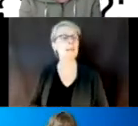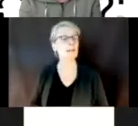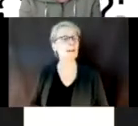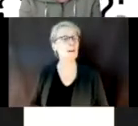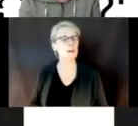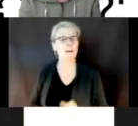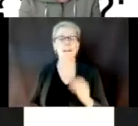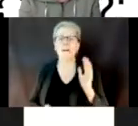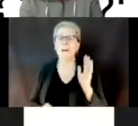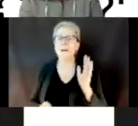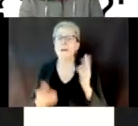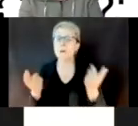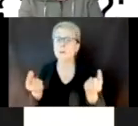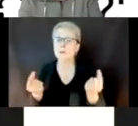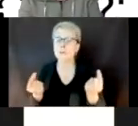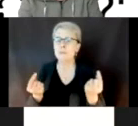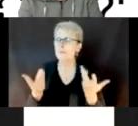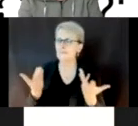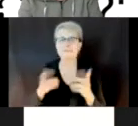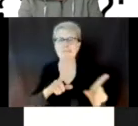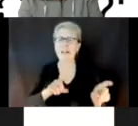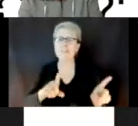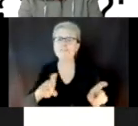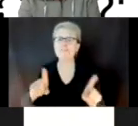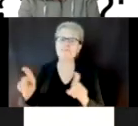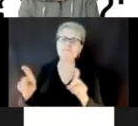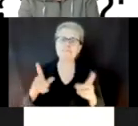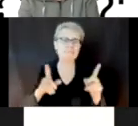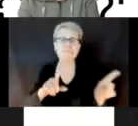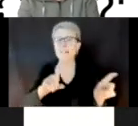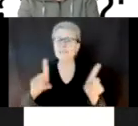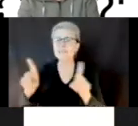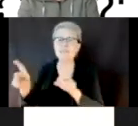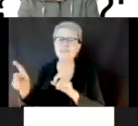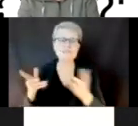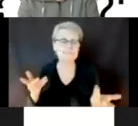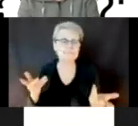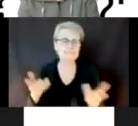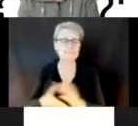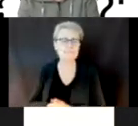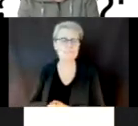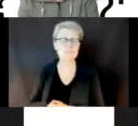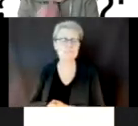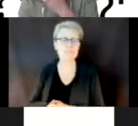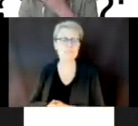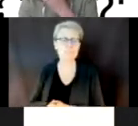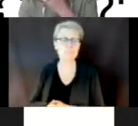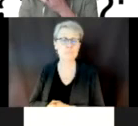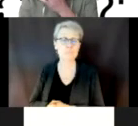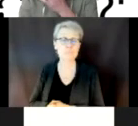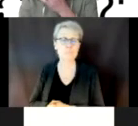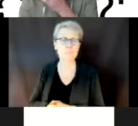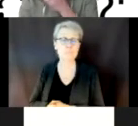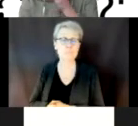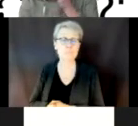Yeah, so ask around. There's there's an organization on Facebook